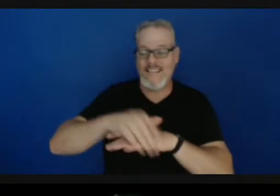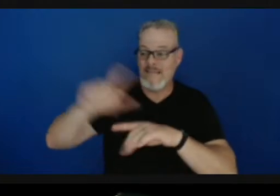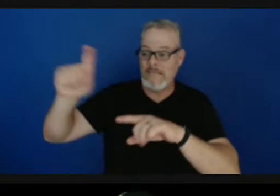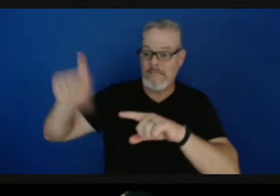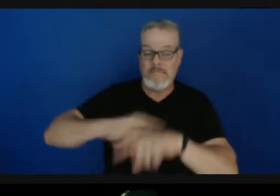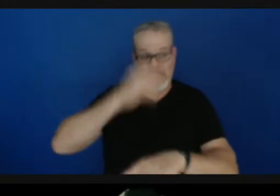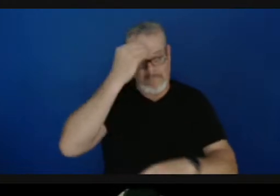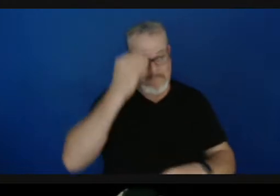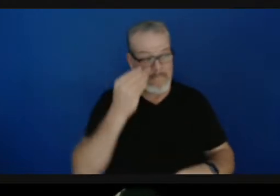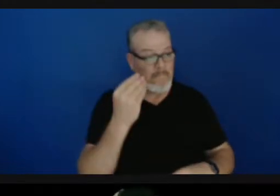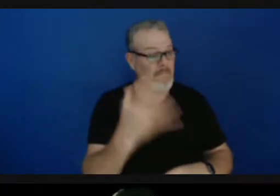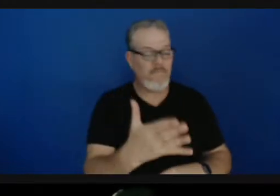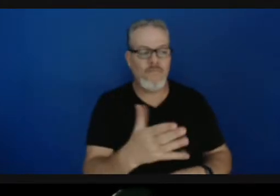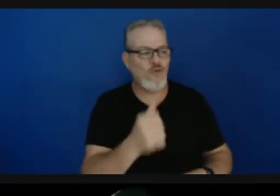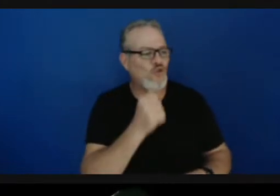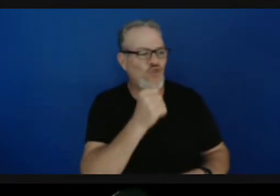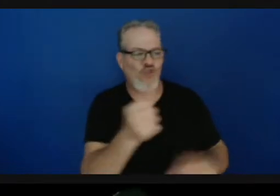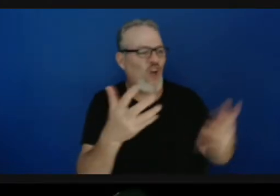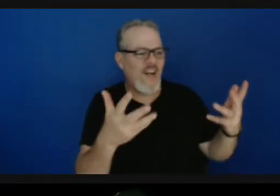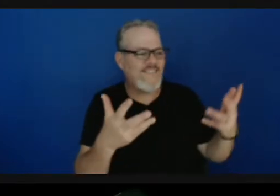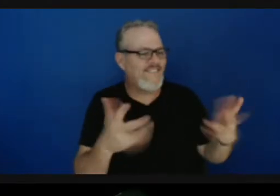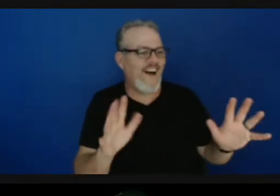done tonight.